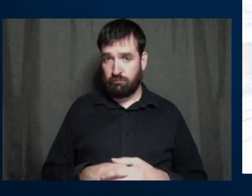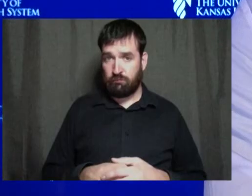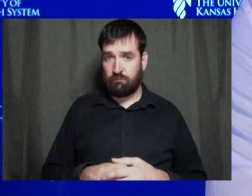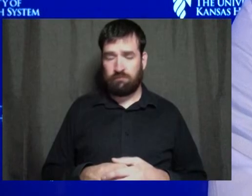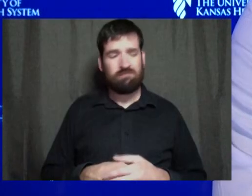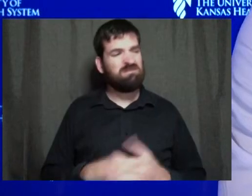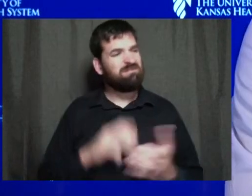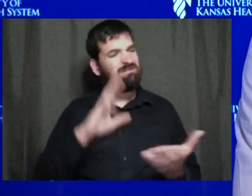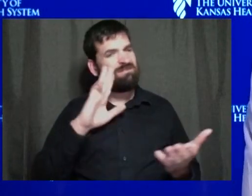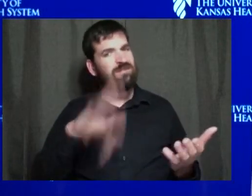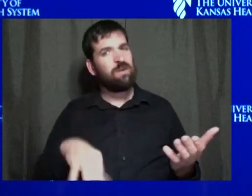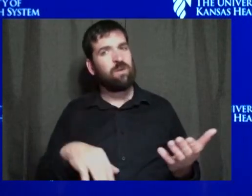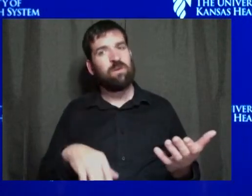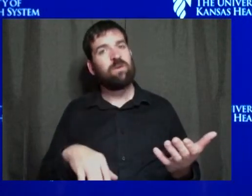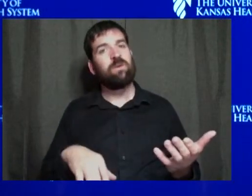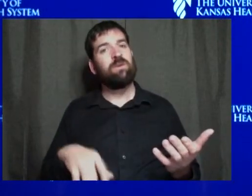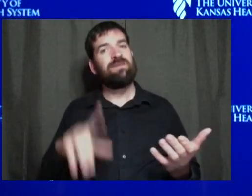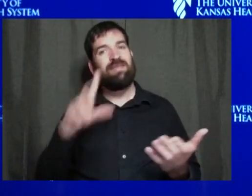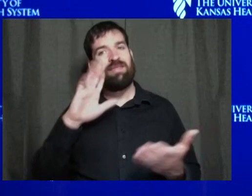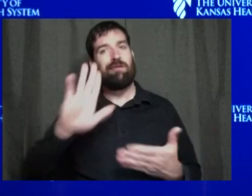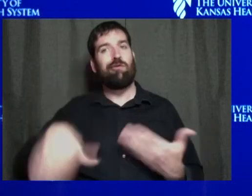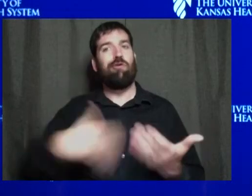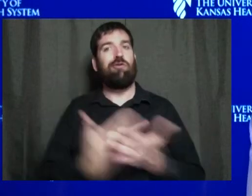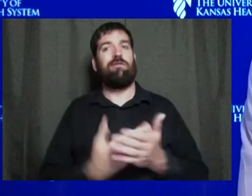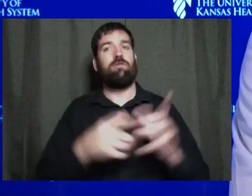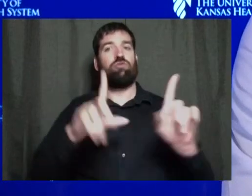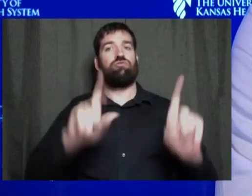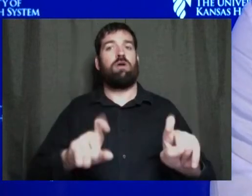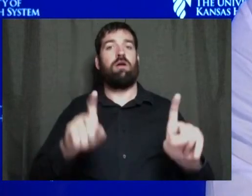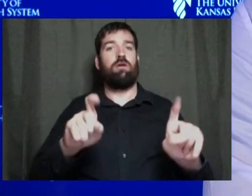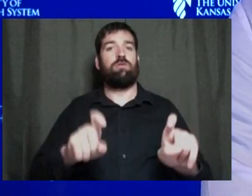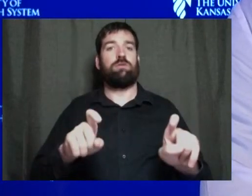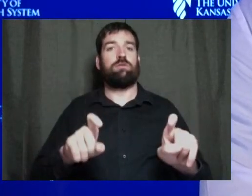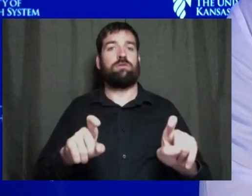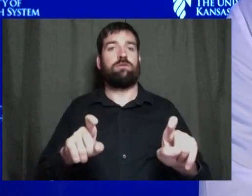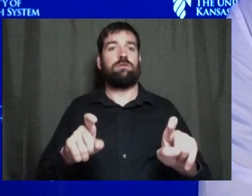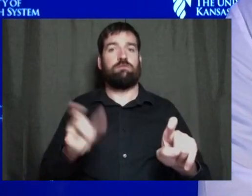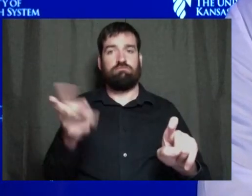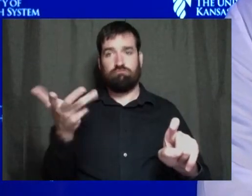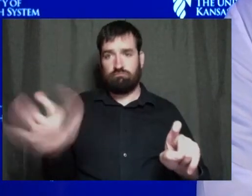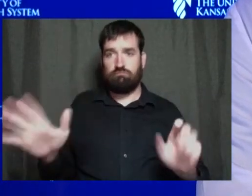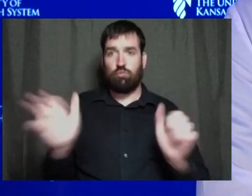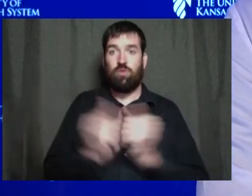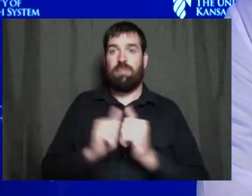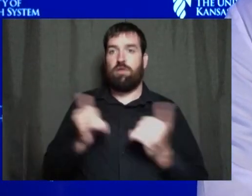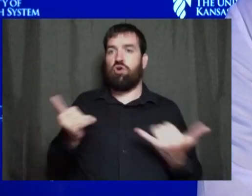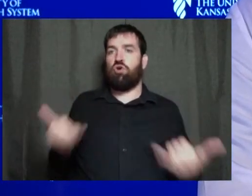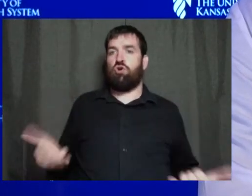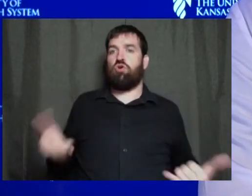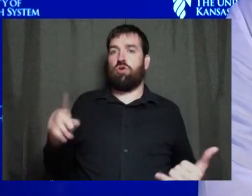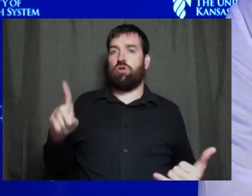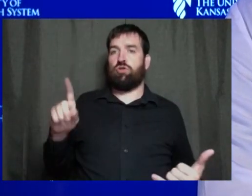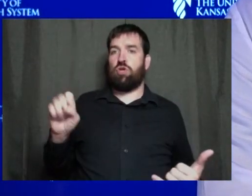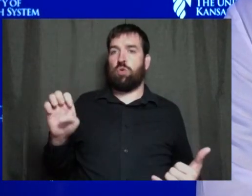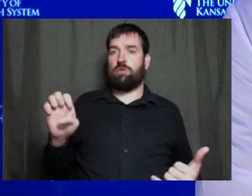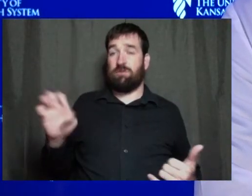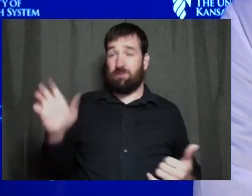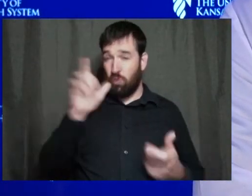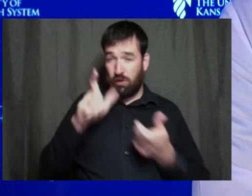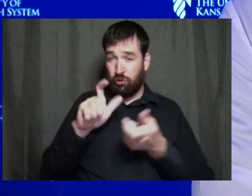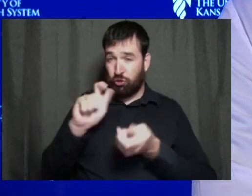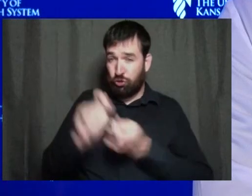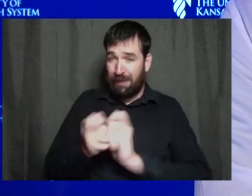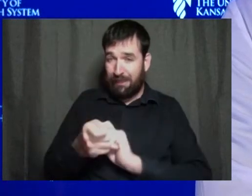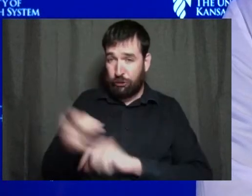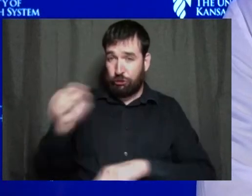I think all of the trials were done with the current dose, so I'm not sure that they're going to go back and change that for any